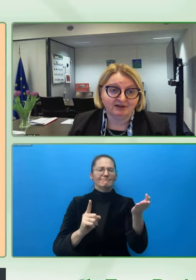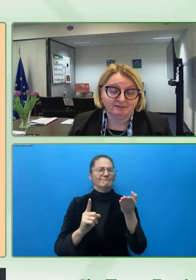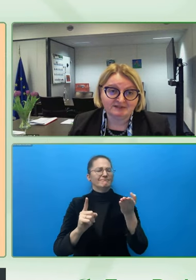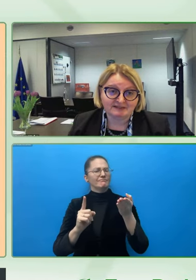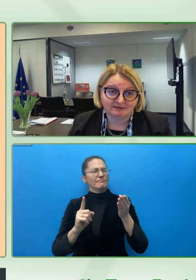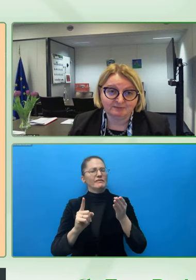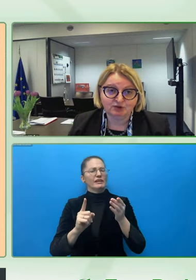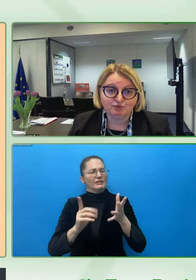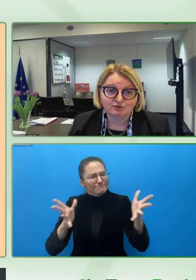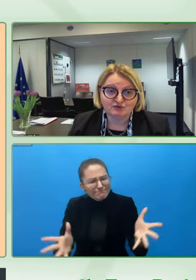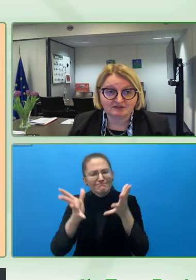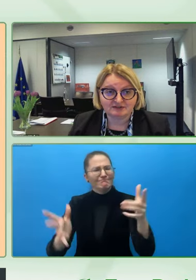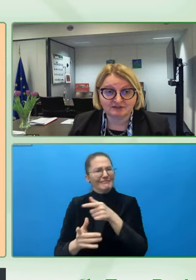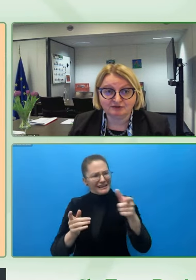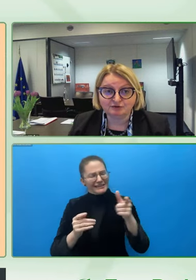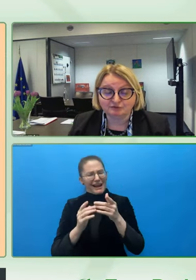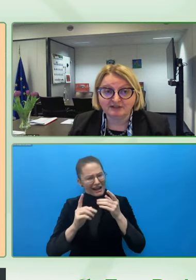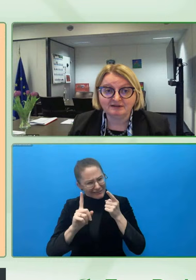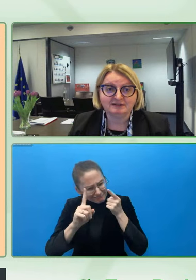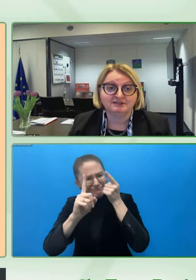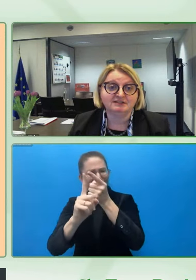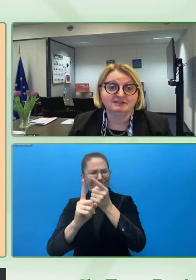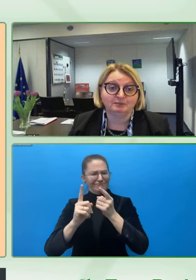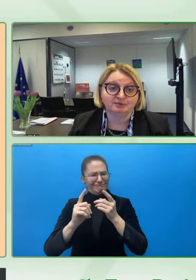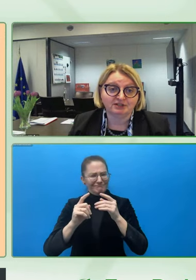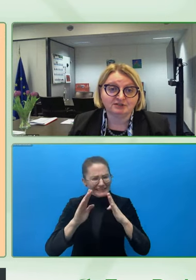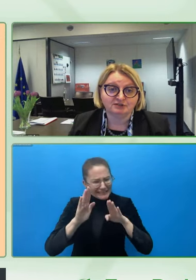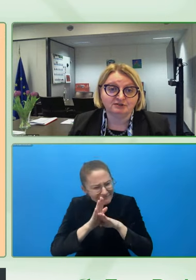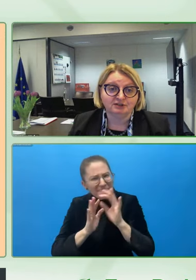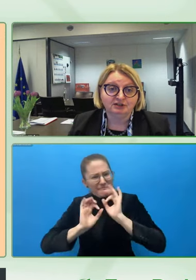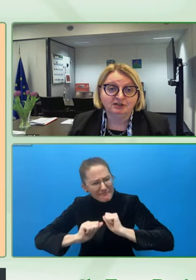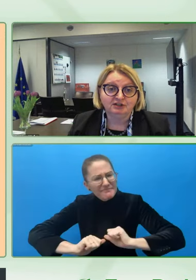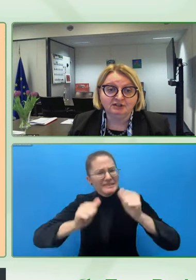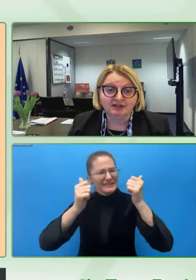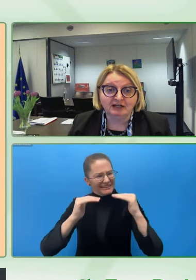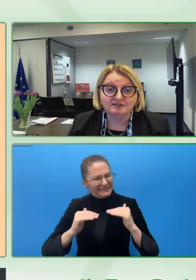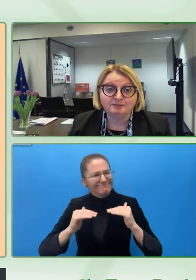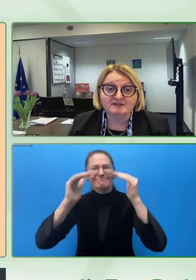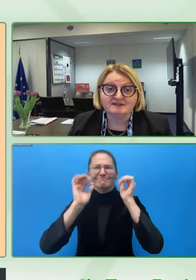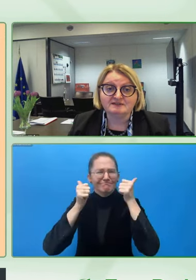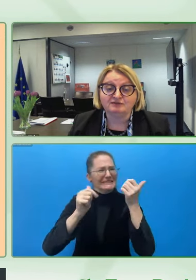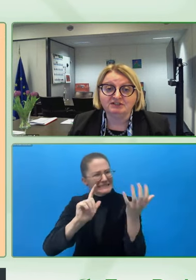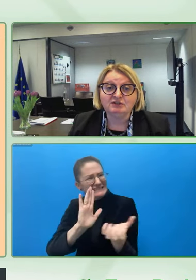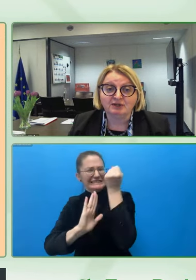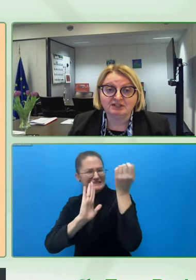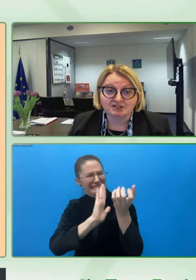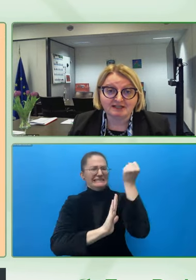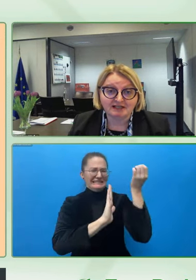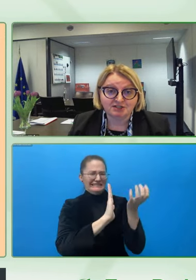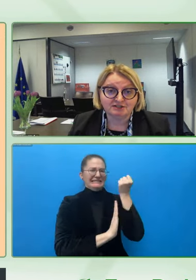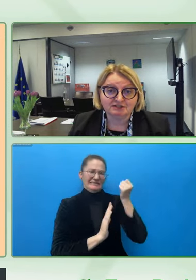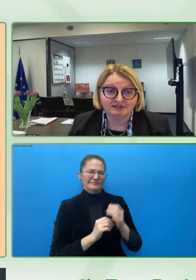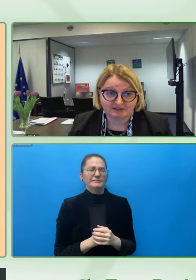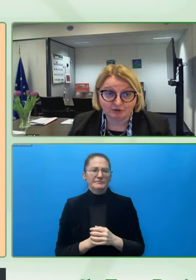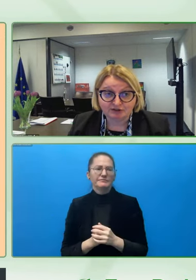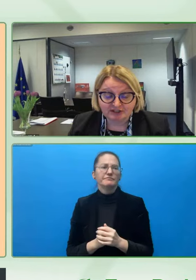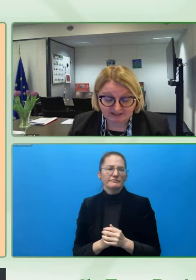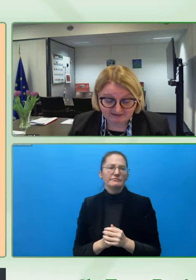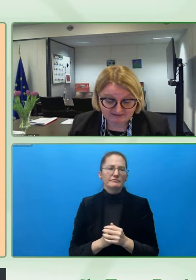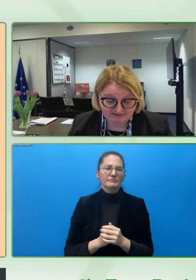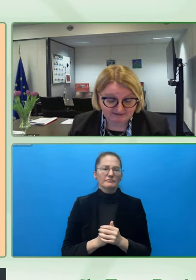accessibility requirements can be used to render the operational other pieces of the EU legislation